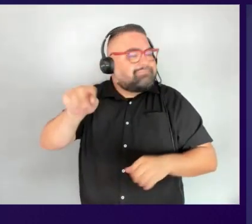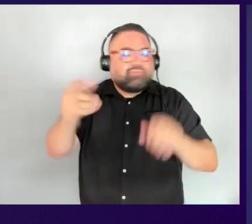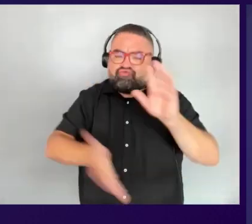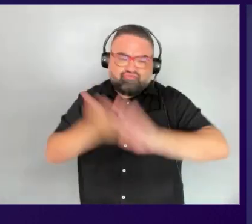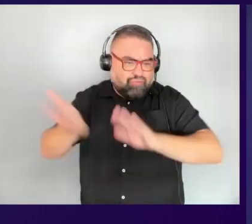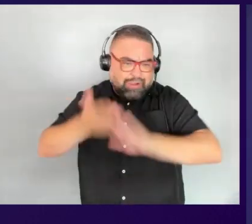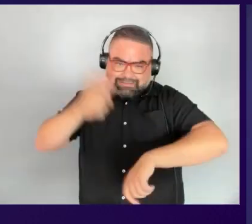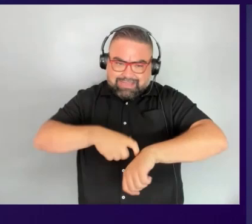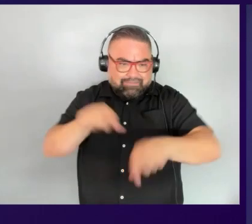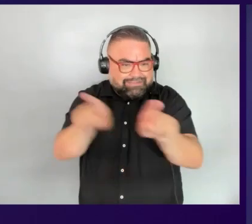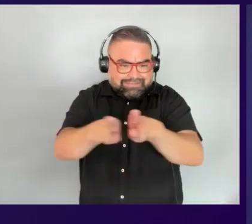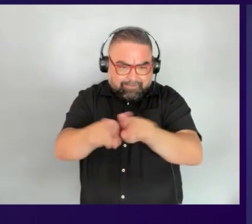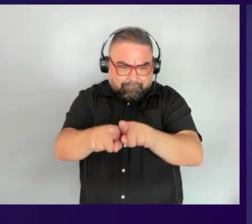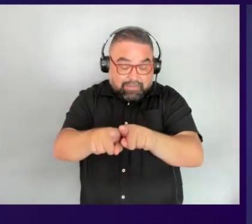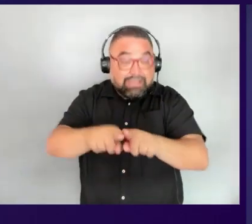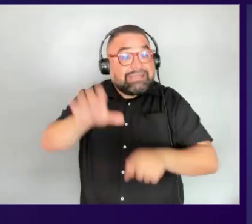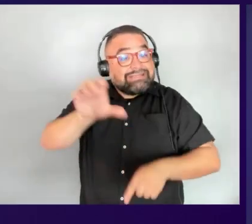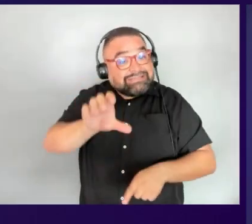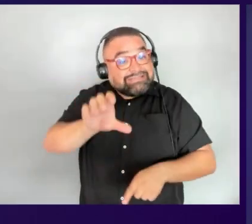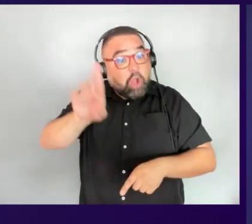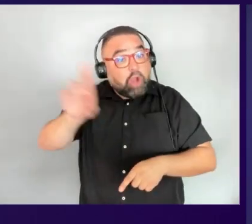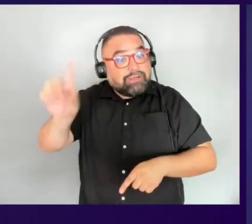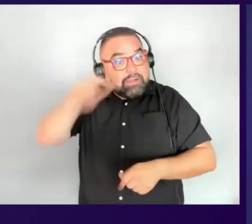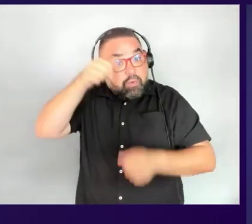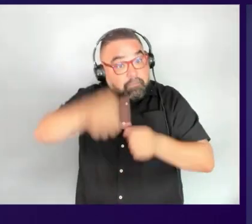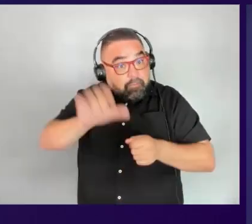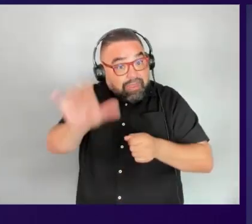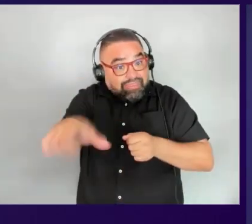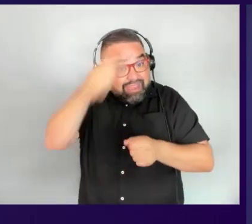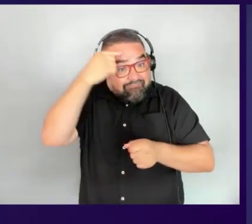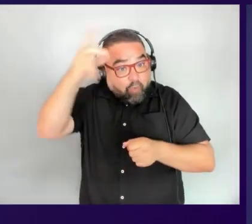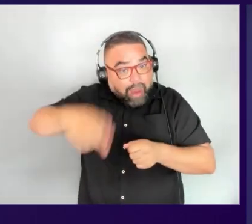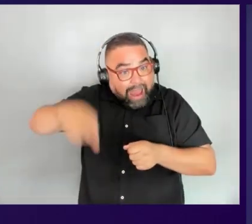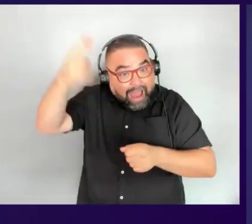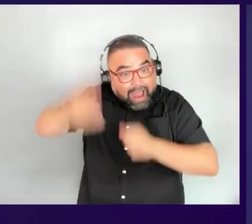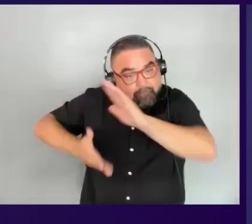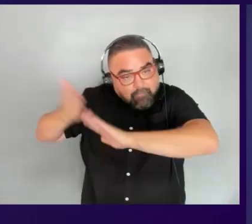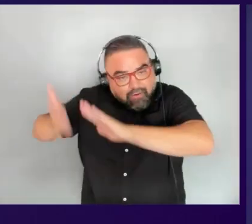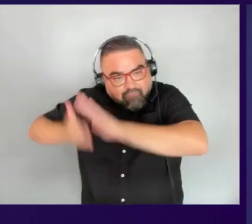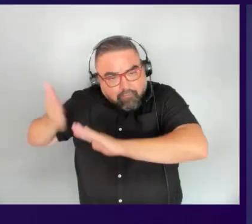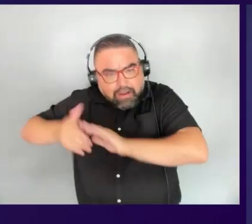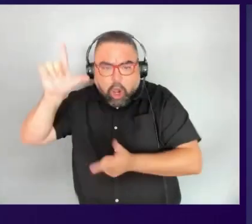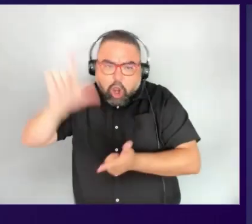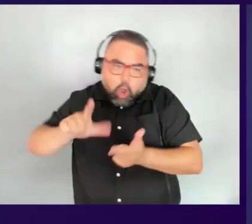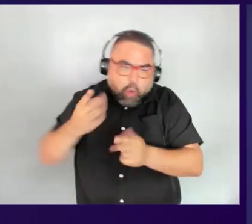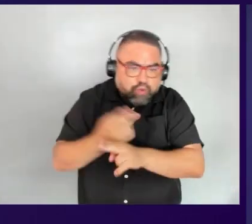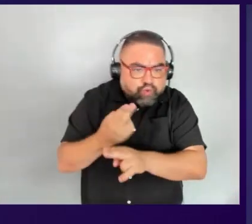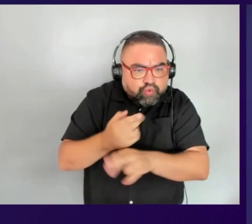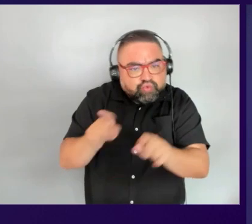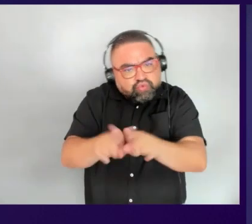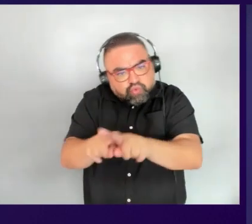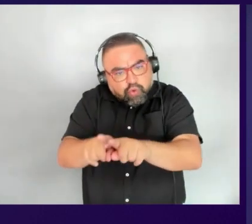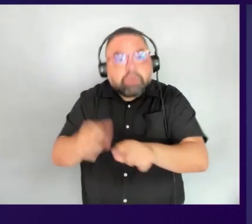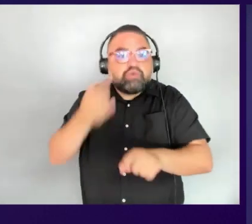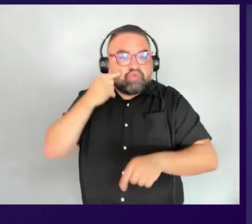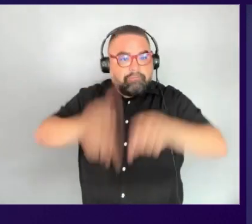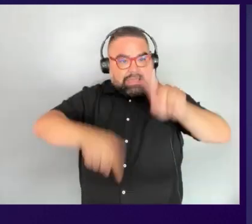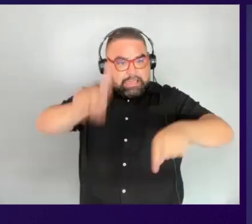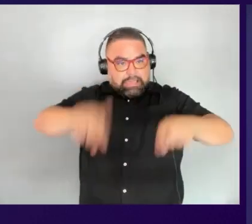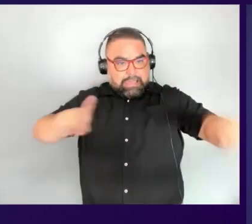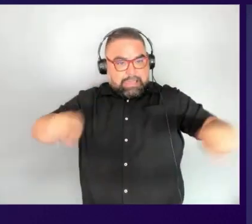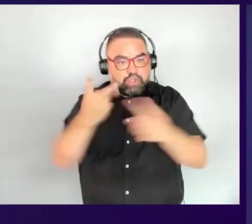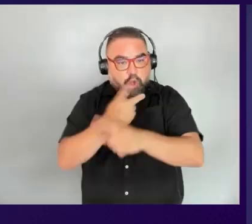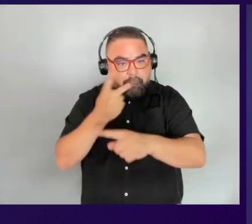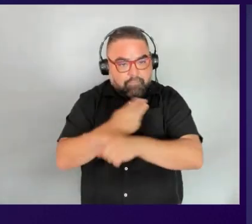SDKs. The CRD is purpose-built for high performance and low resource usage to make the most efficient use of your compute resources.